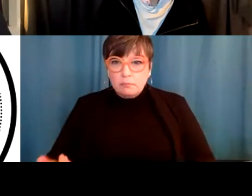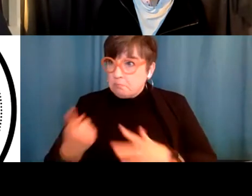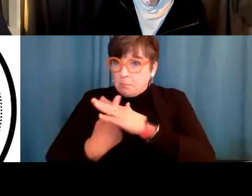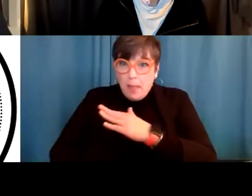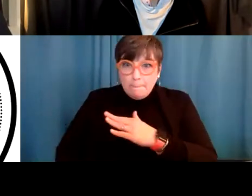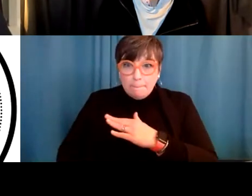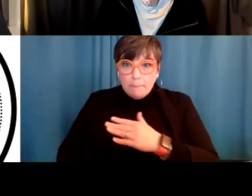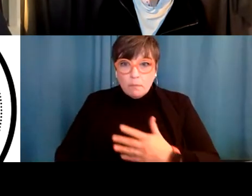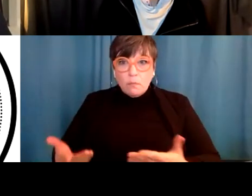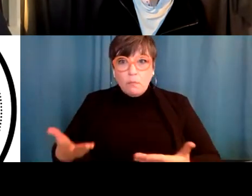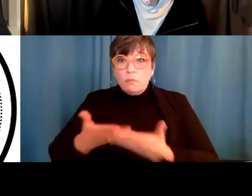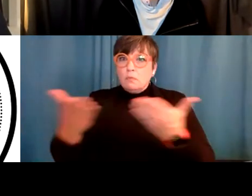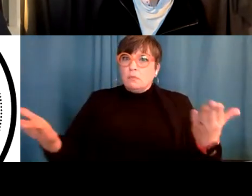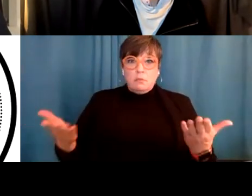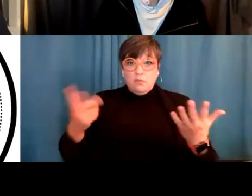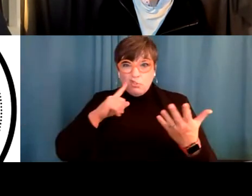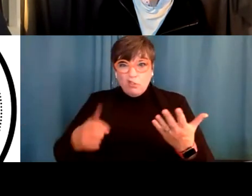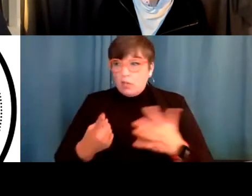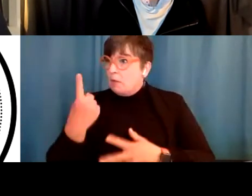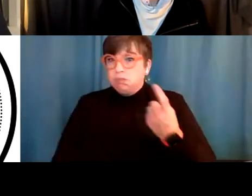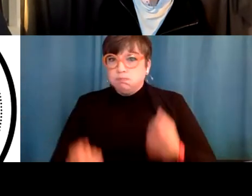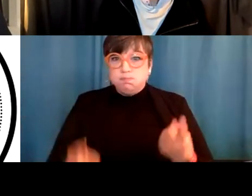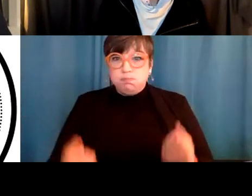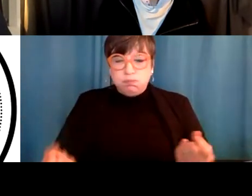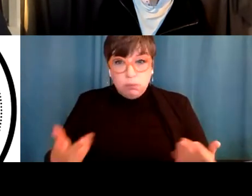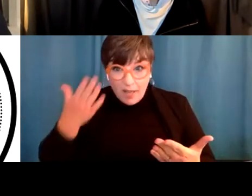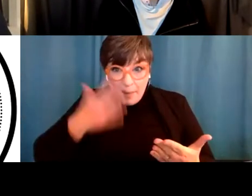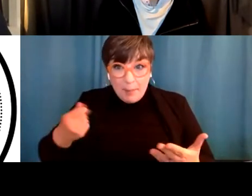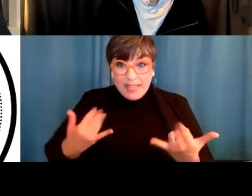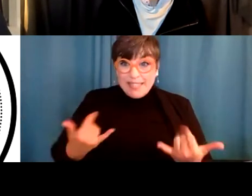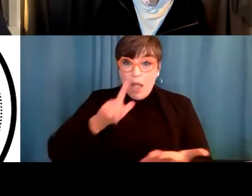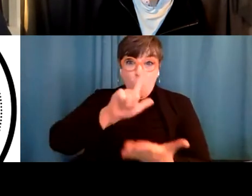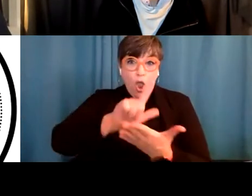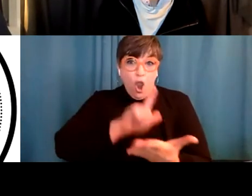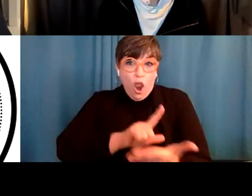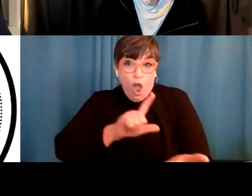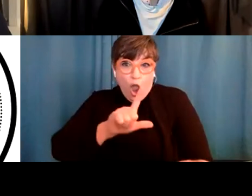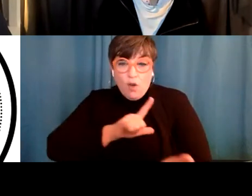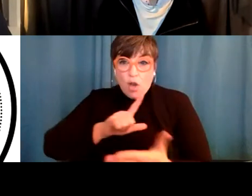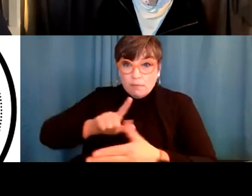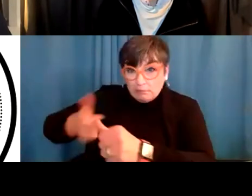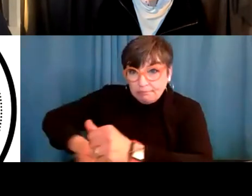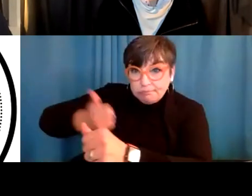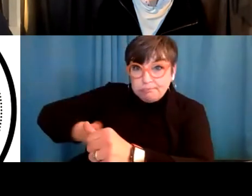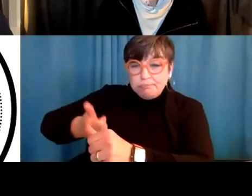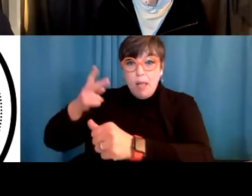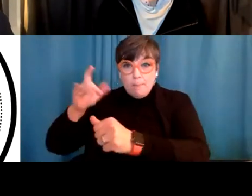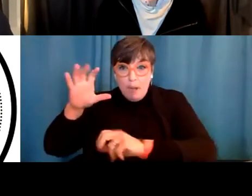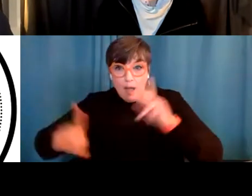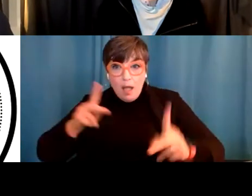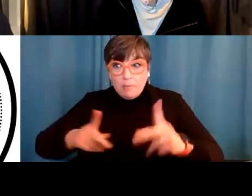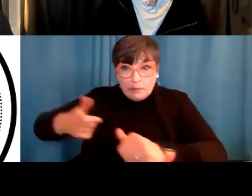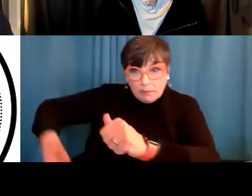they've largely disappeared into the shadows because they're being pursued by law enforcement and perhaps even also by public opinion. They